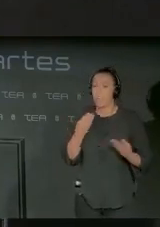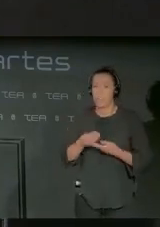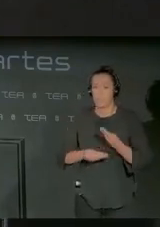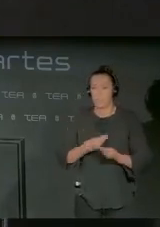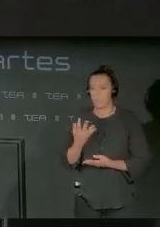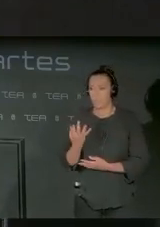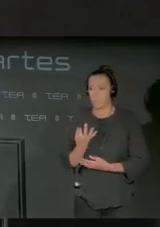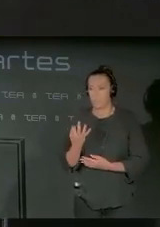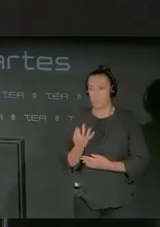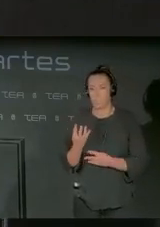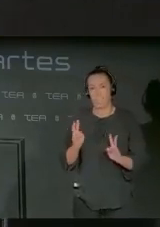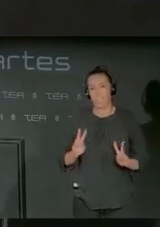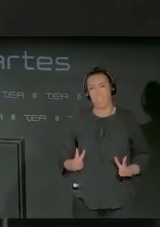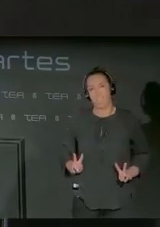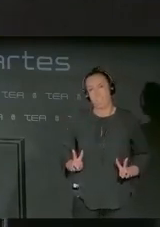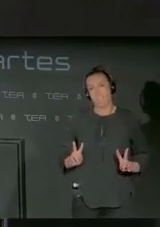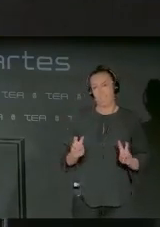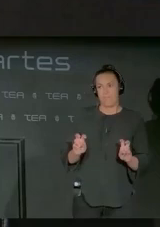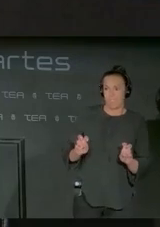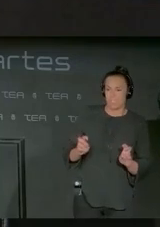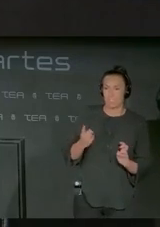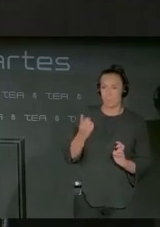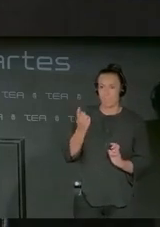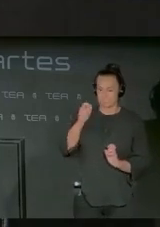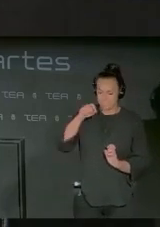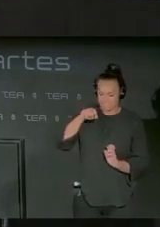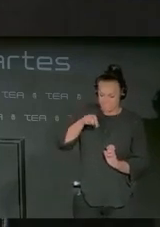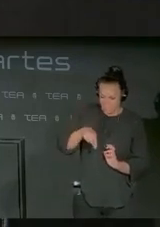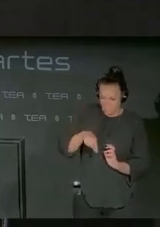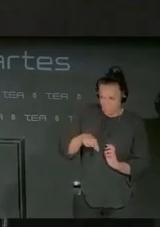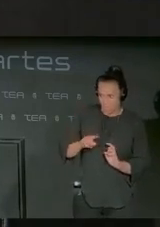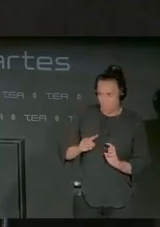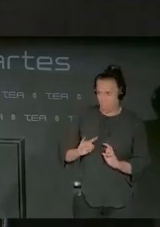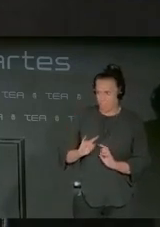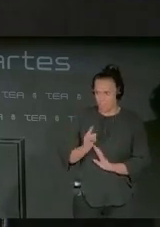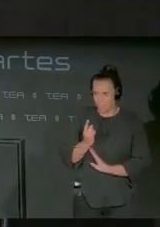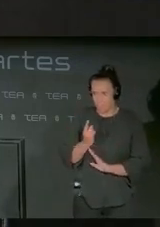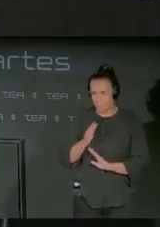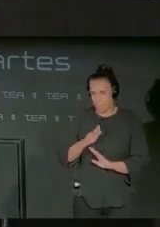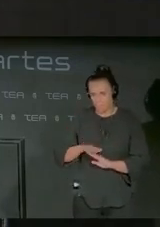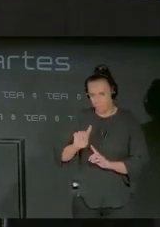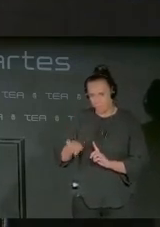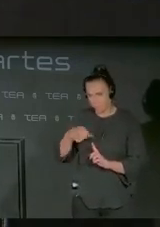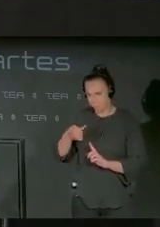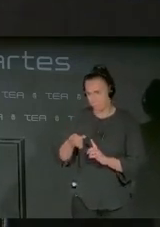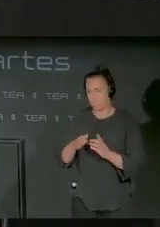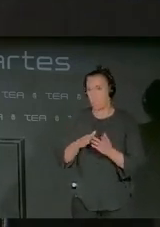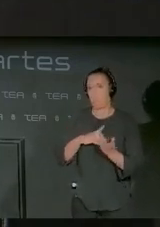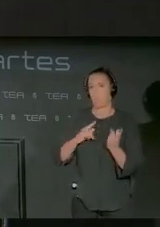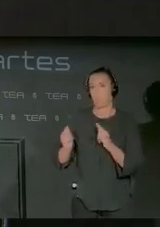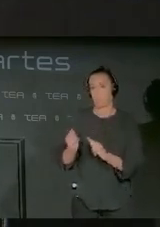part of this event, really. So, i.e., you'll have a chance to discuss and debate all these issues.